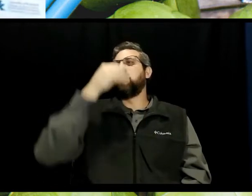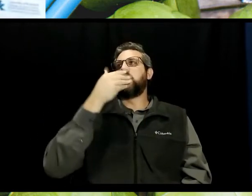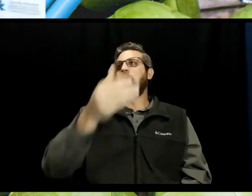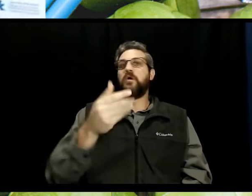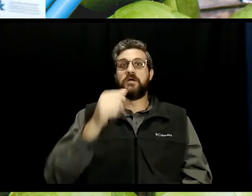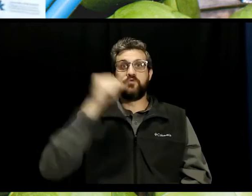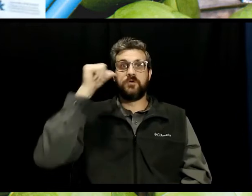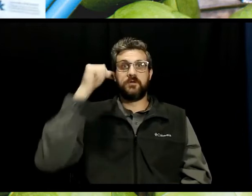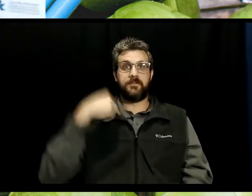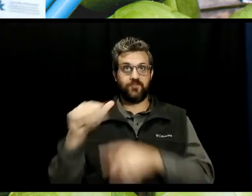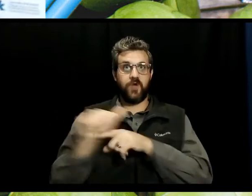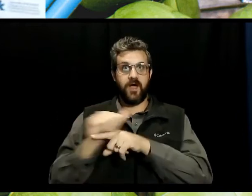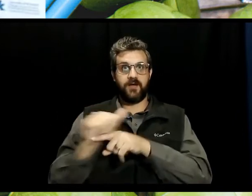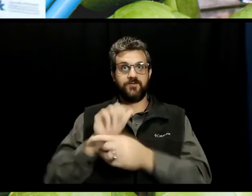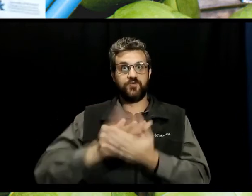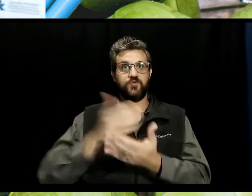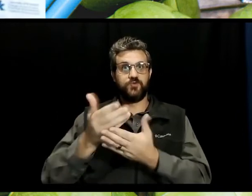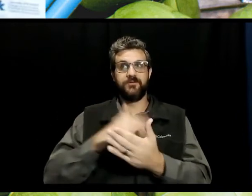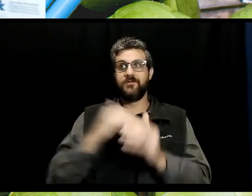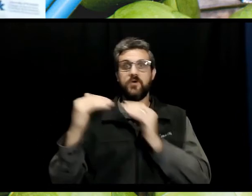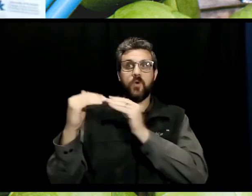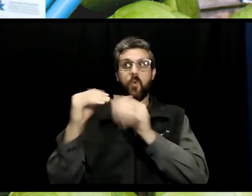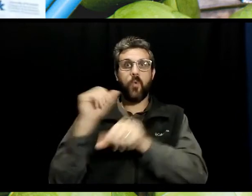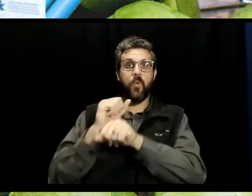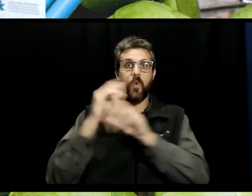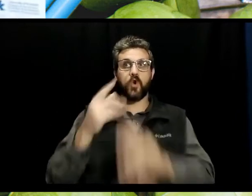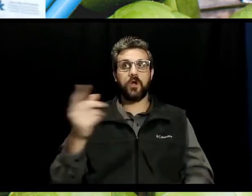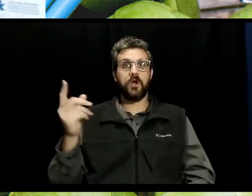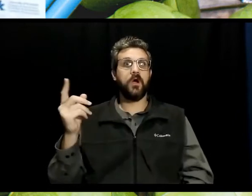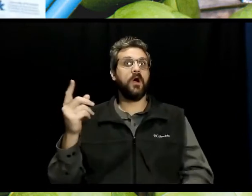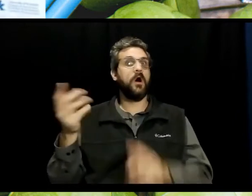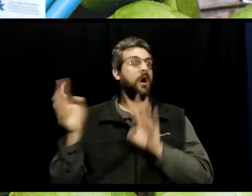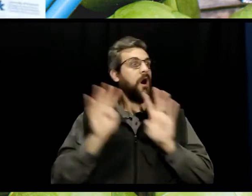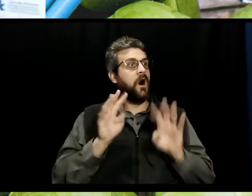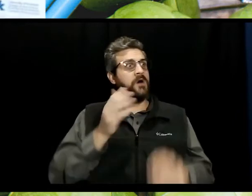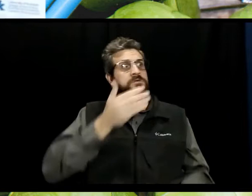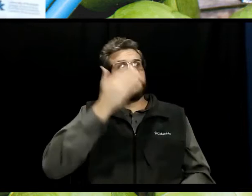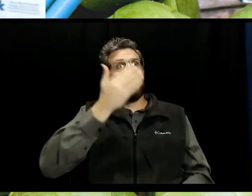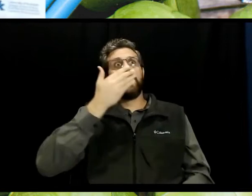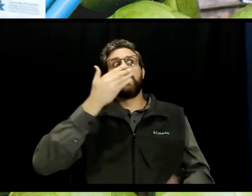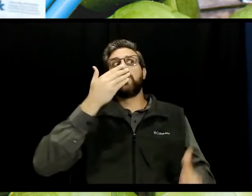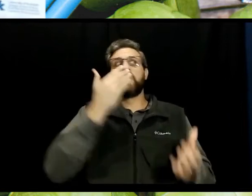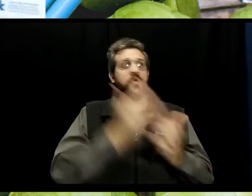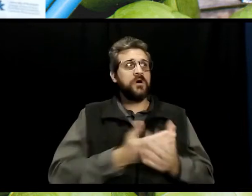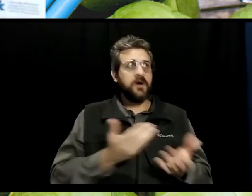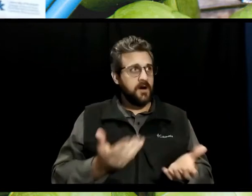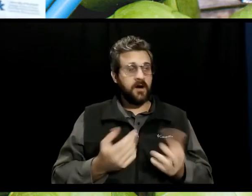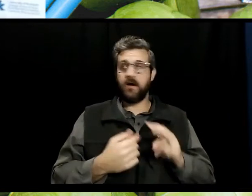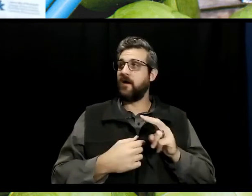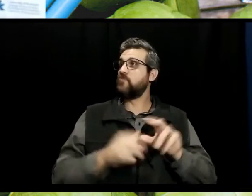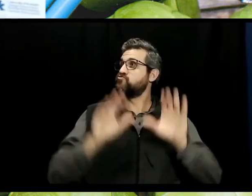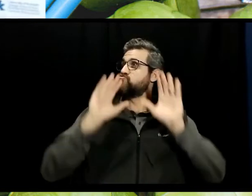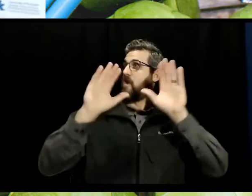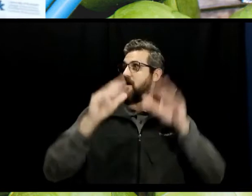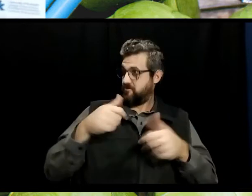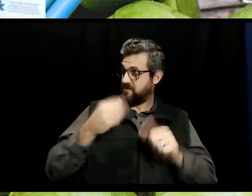this yesterday, and my coworkers in the office came in and they said, "It smells so good." And I said, "Great, you have